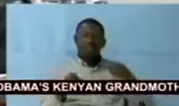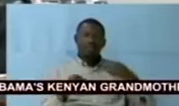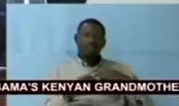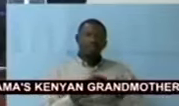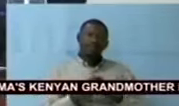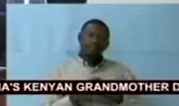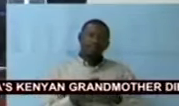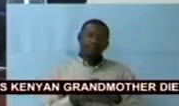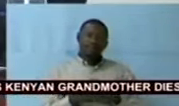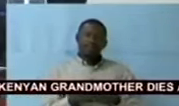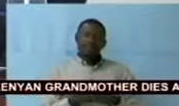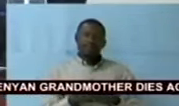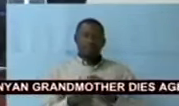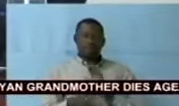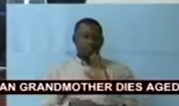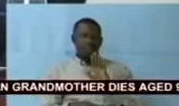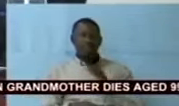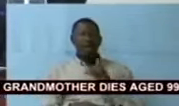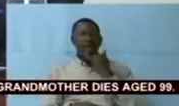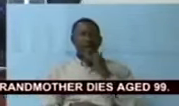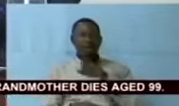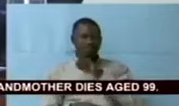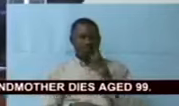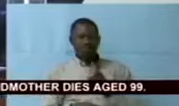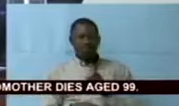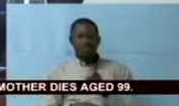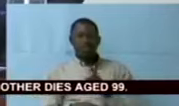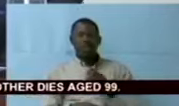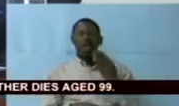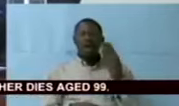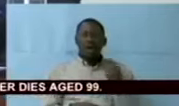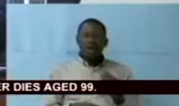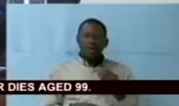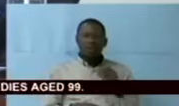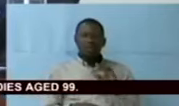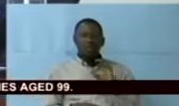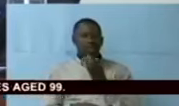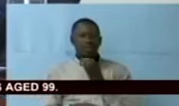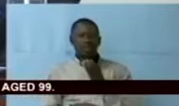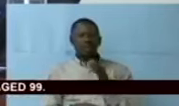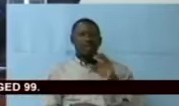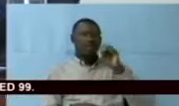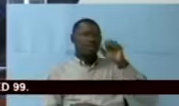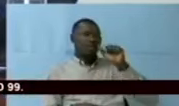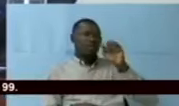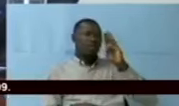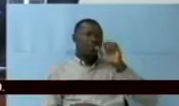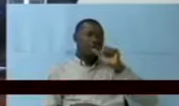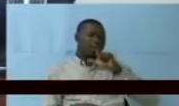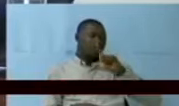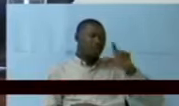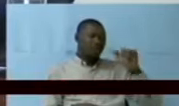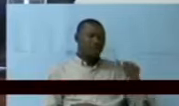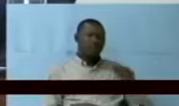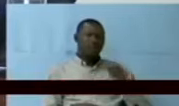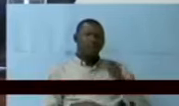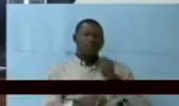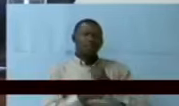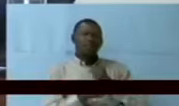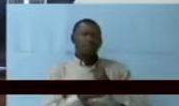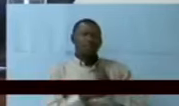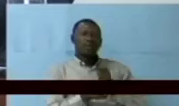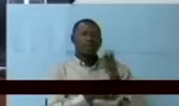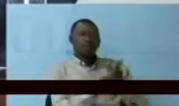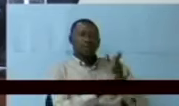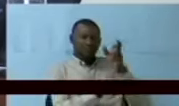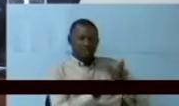Let me ask this question. How could have Sabali been a witness? Sabali became a said or his representative?